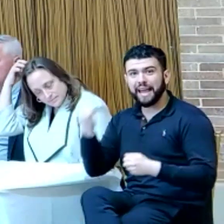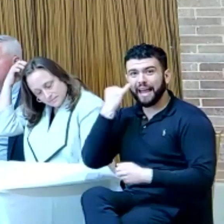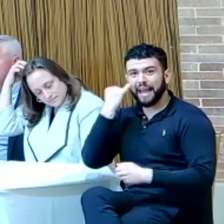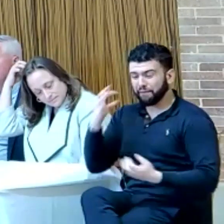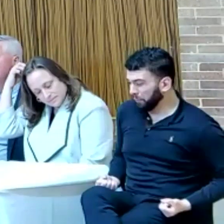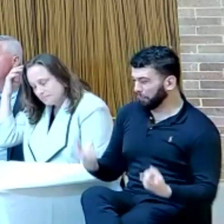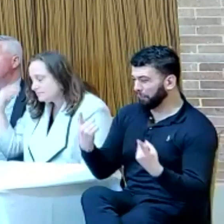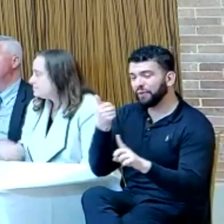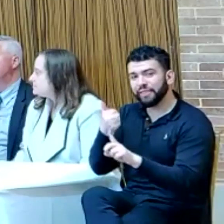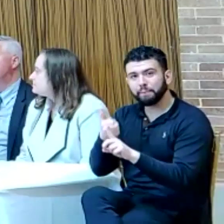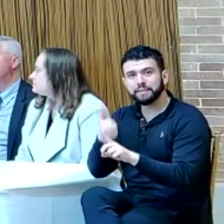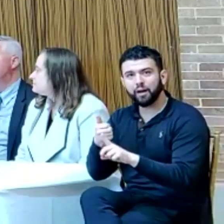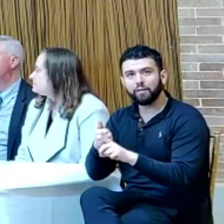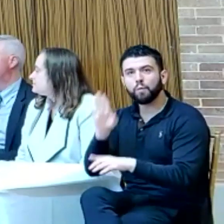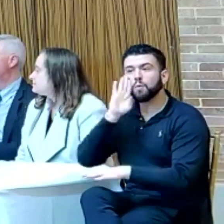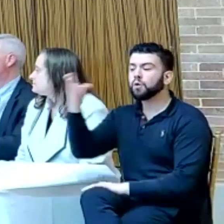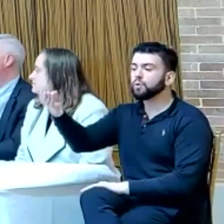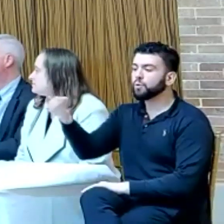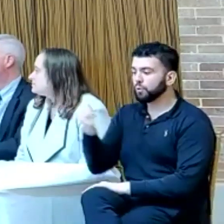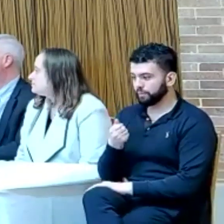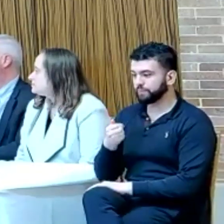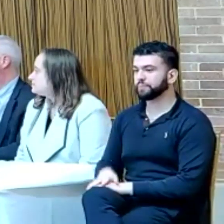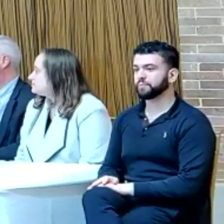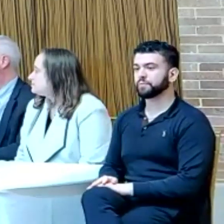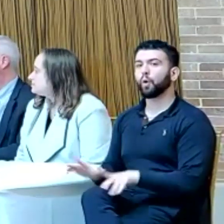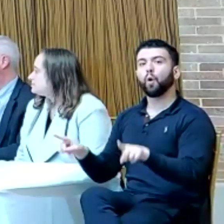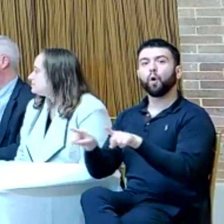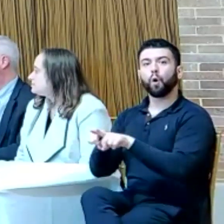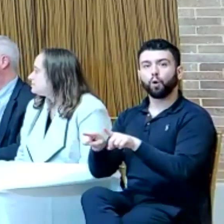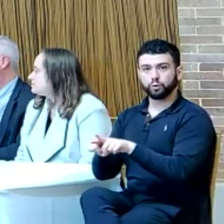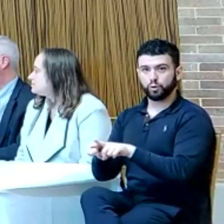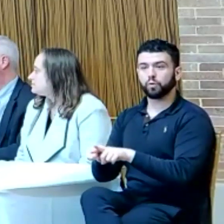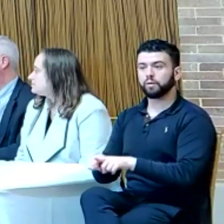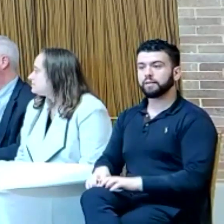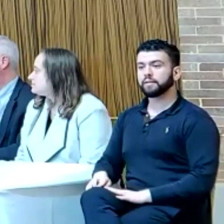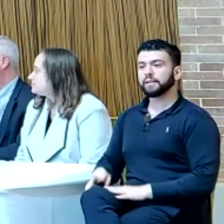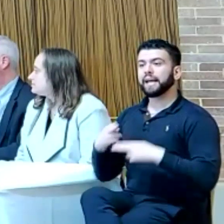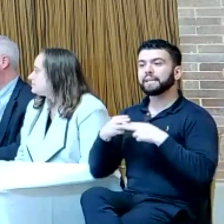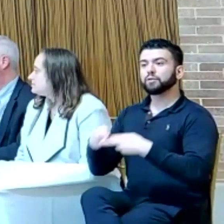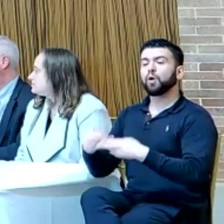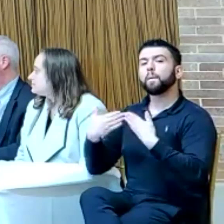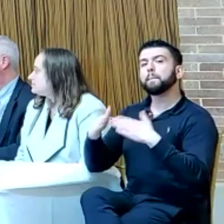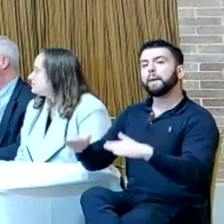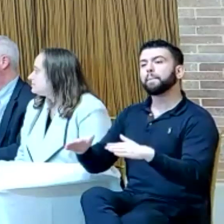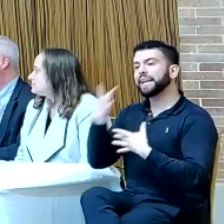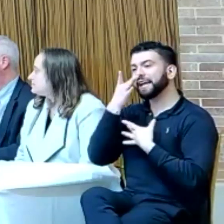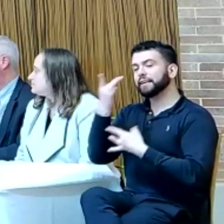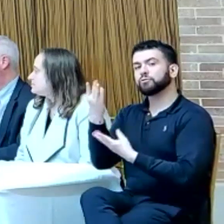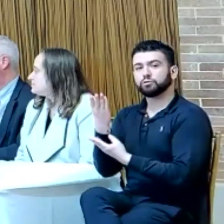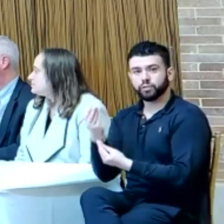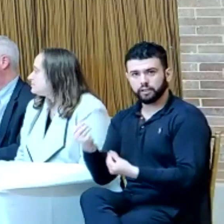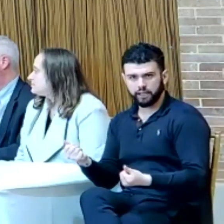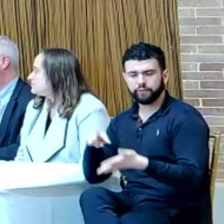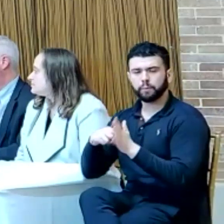losses there's also what we refer to at least in the HUD world as public interest relief and public